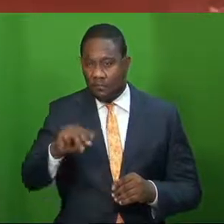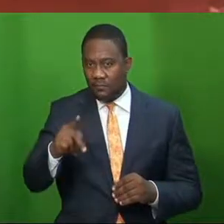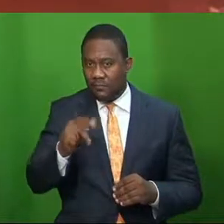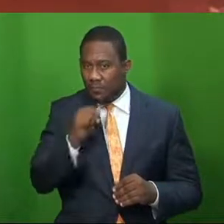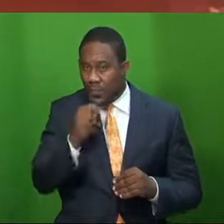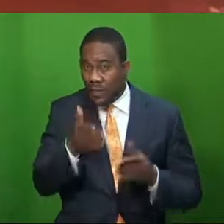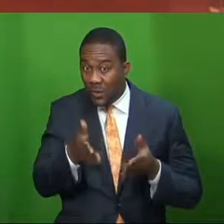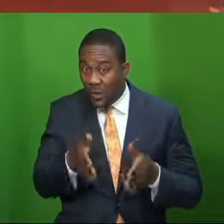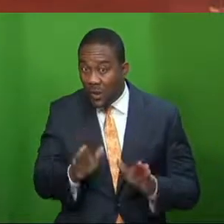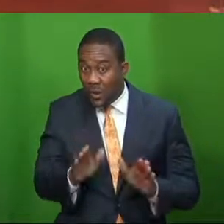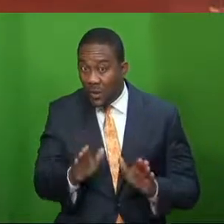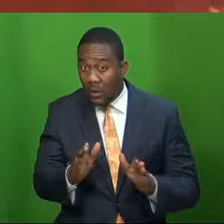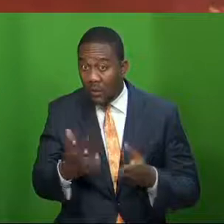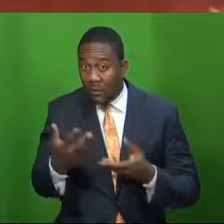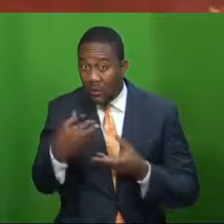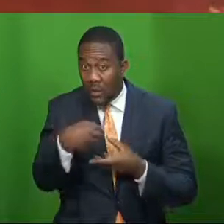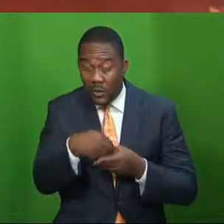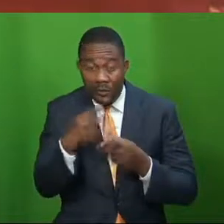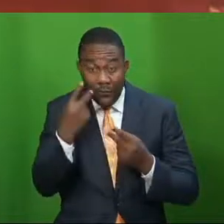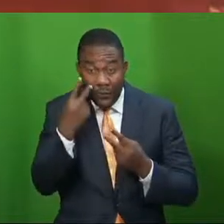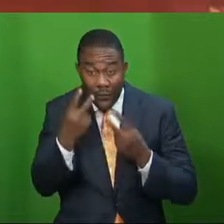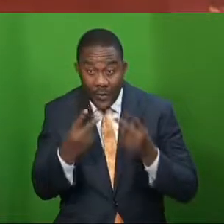And we want to